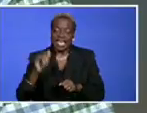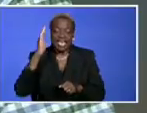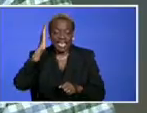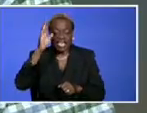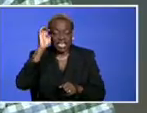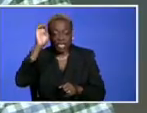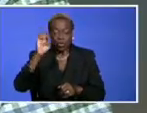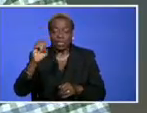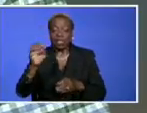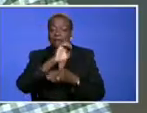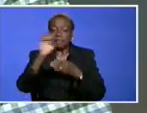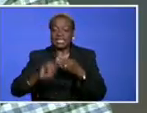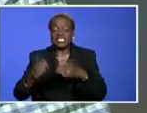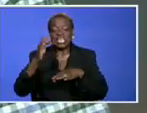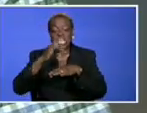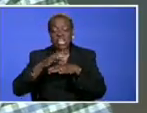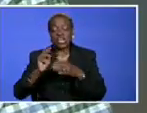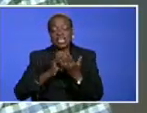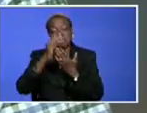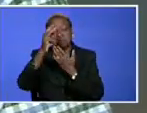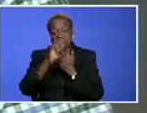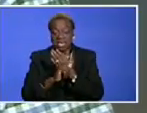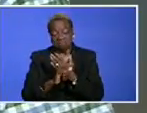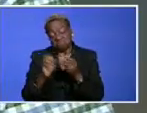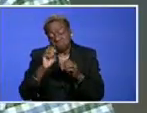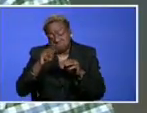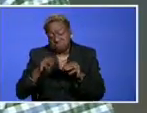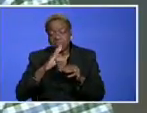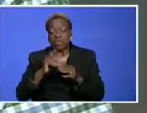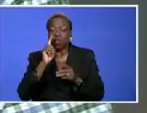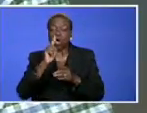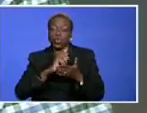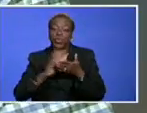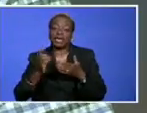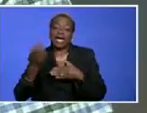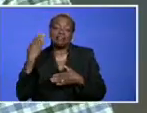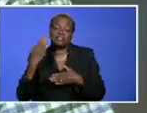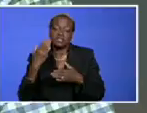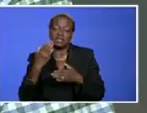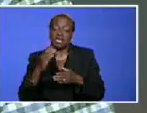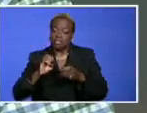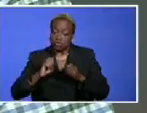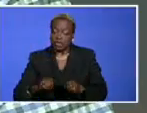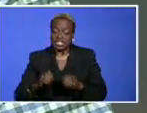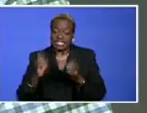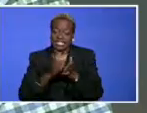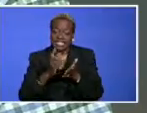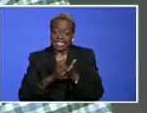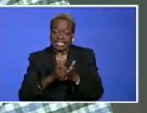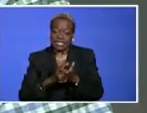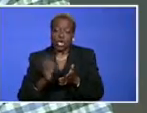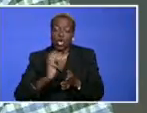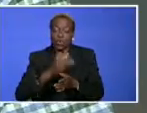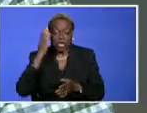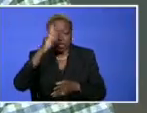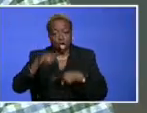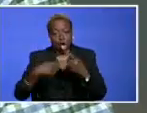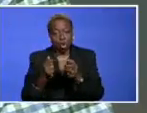complete early May, maybe a week after the original date. But we will go with,